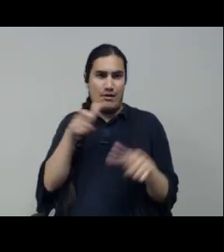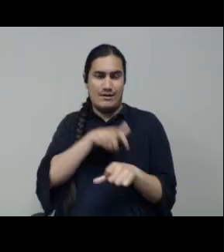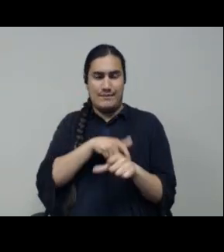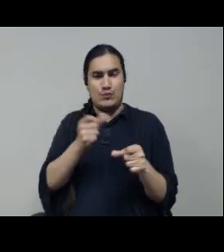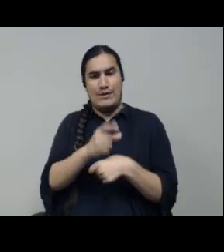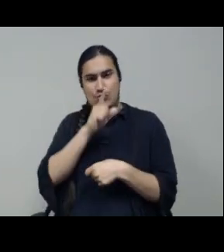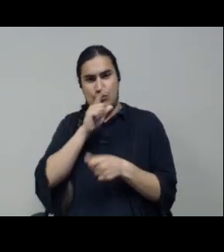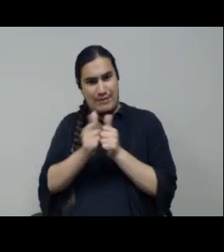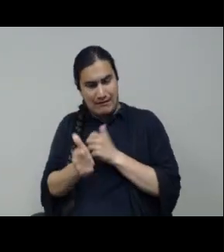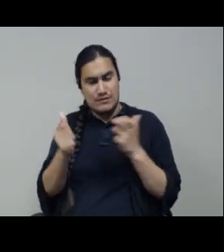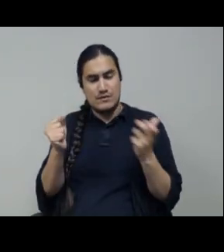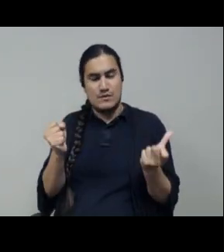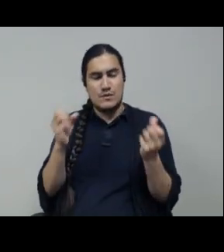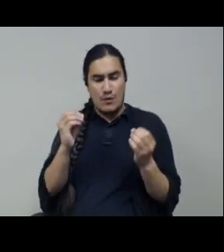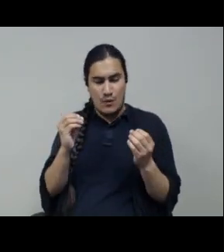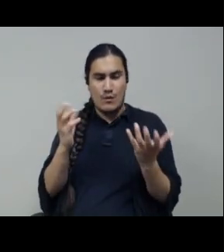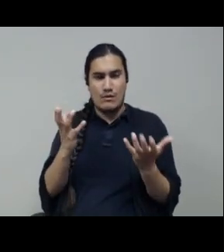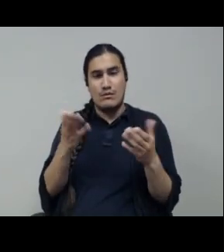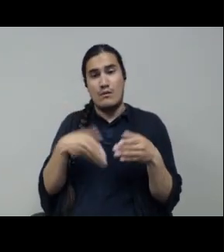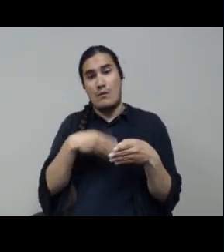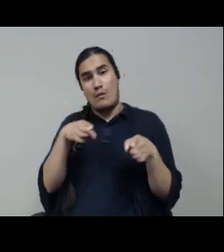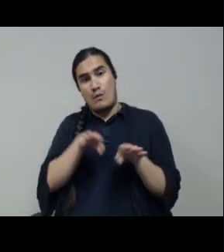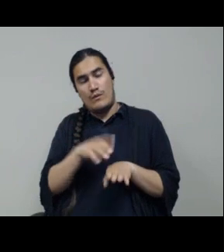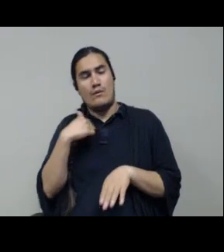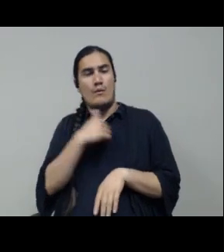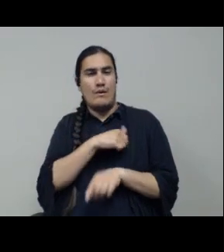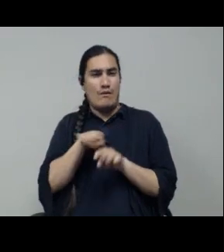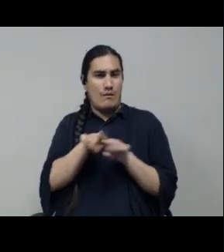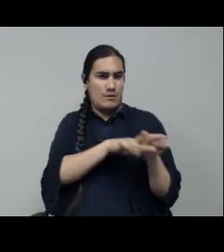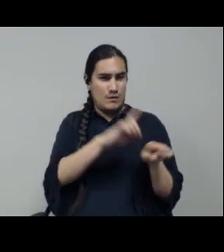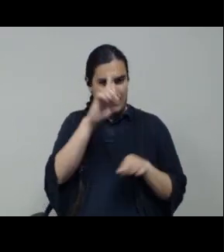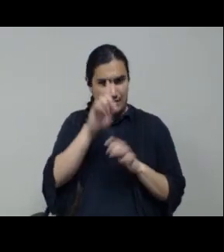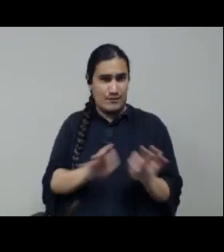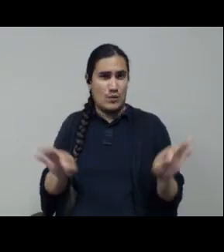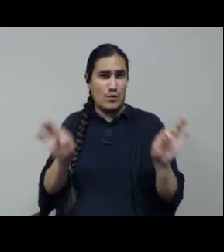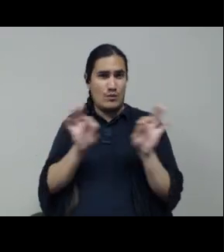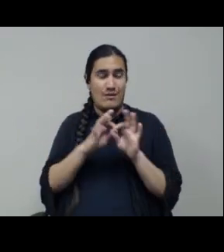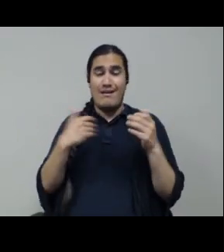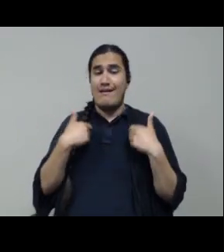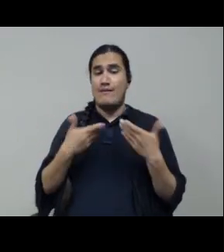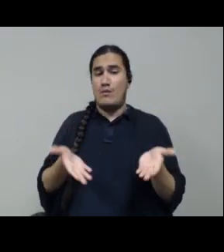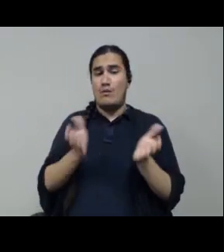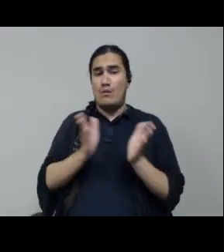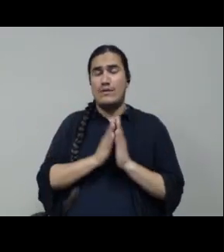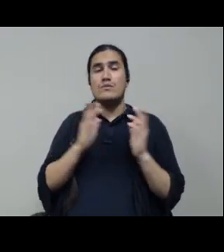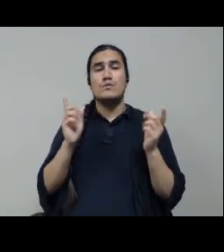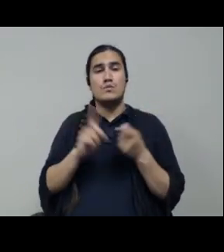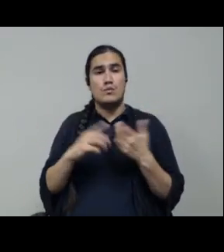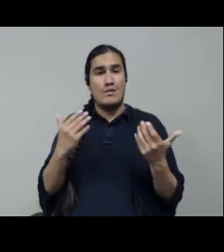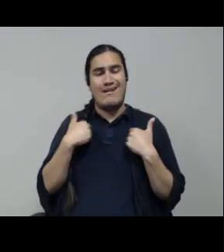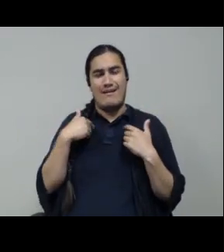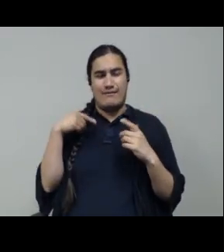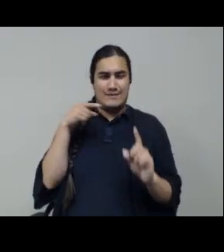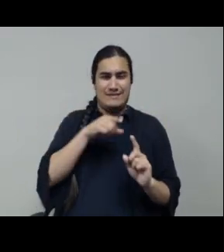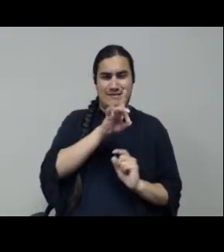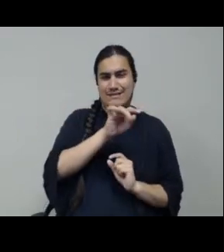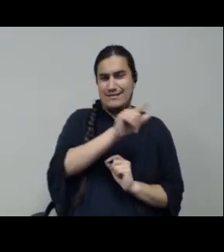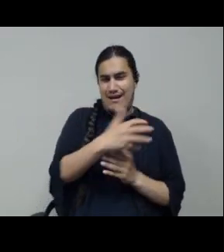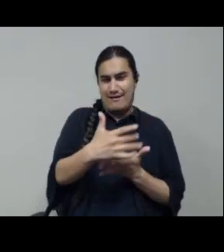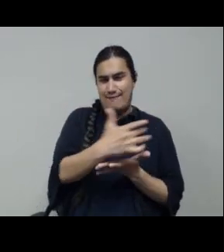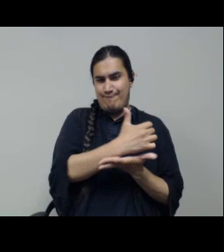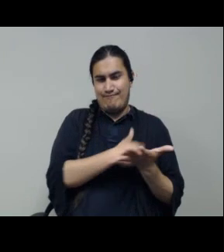So closing out, we also think that it's important to have a request in to get the type of data so we can have that good